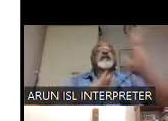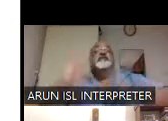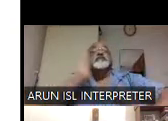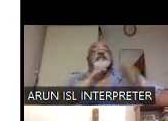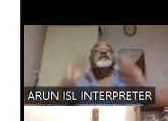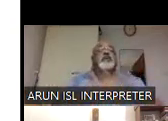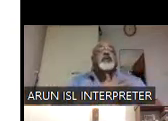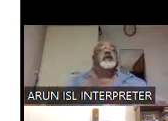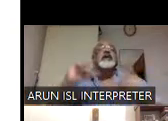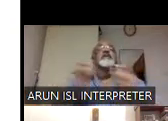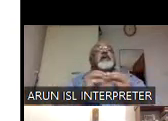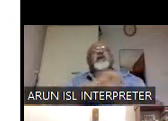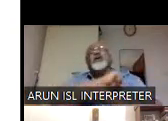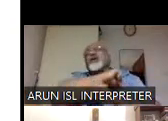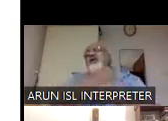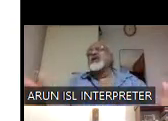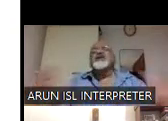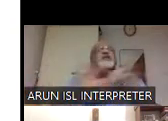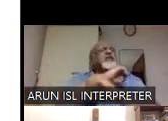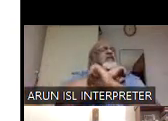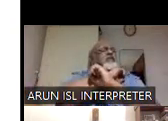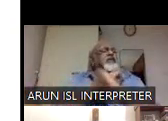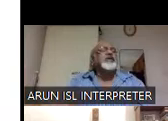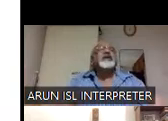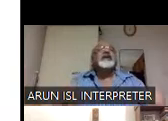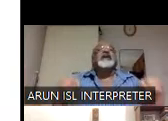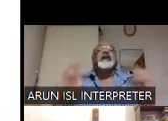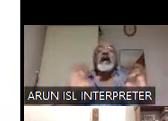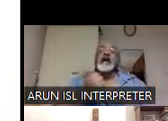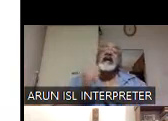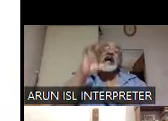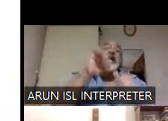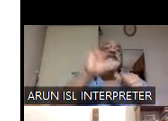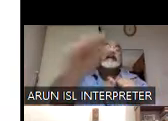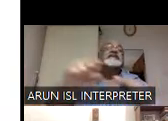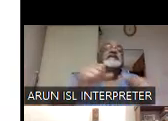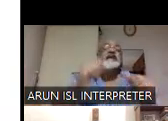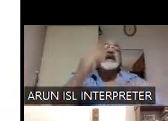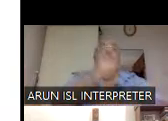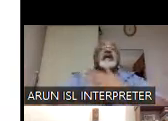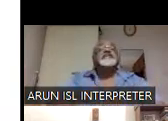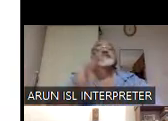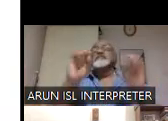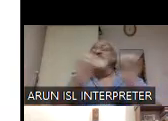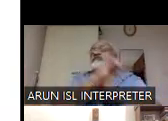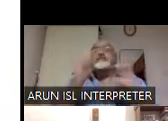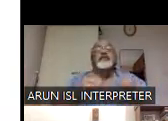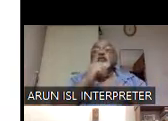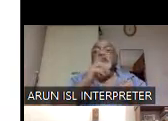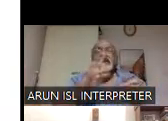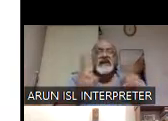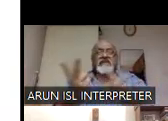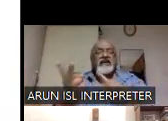club. None of these have accommodations. None of these are designed so that people who are a little